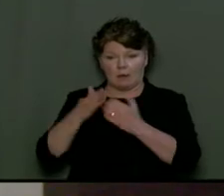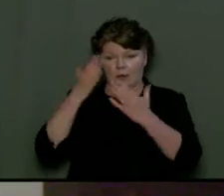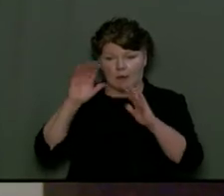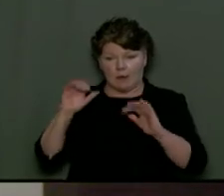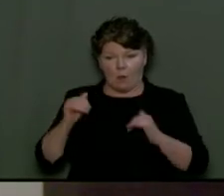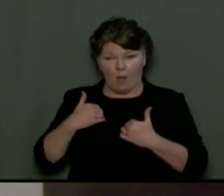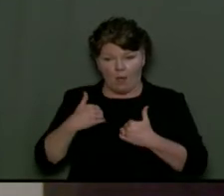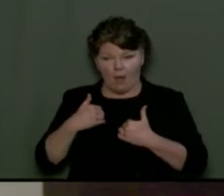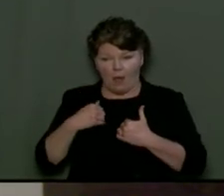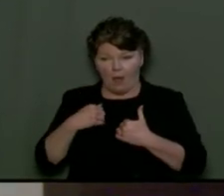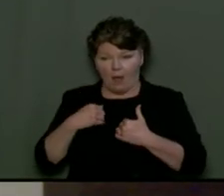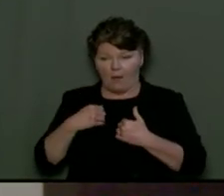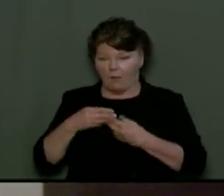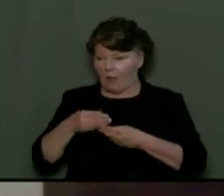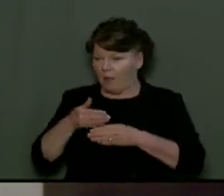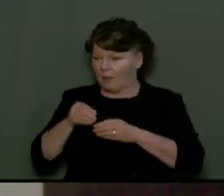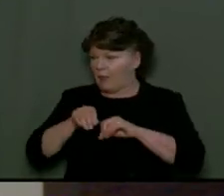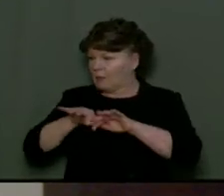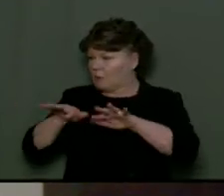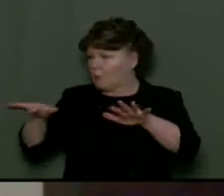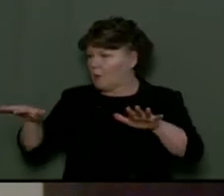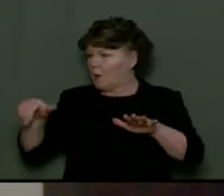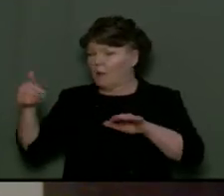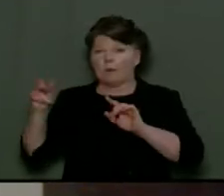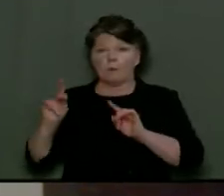virus, and passing that virus on to others.